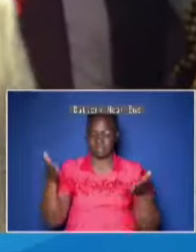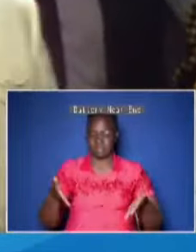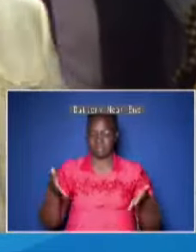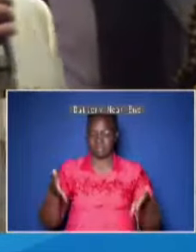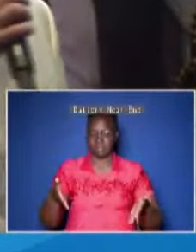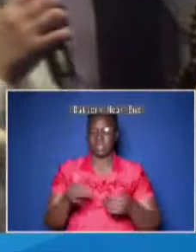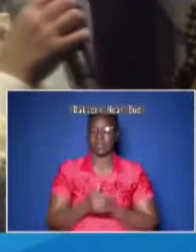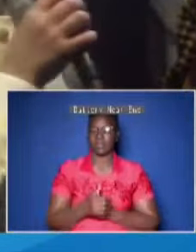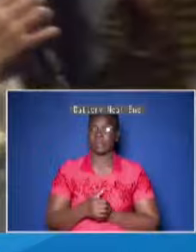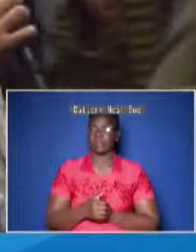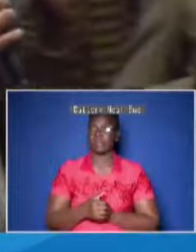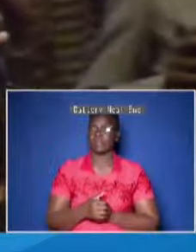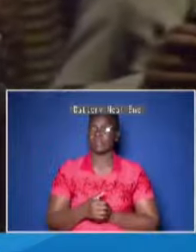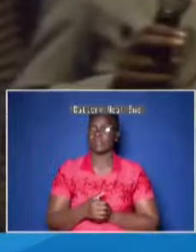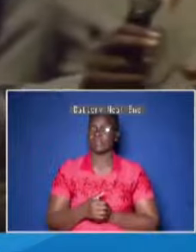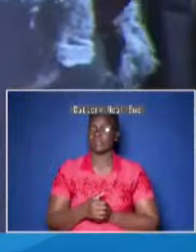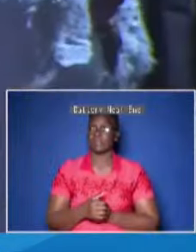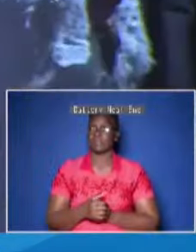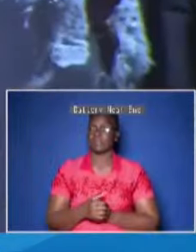presence